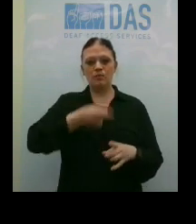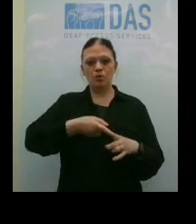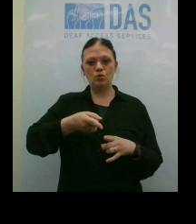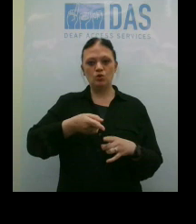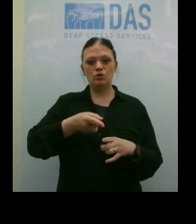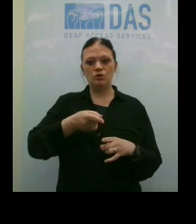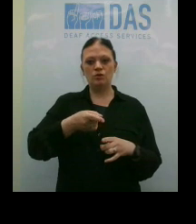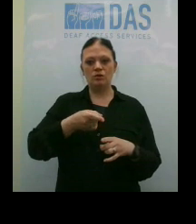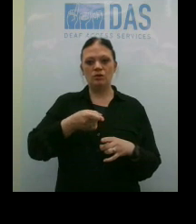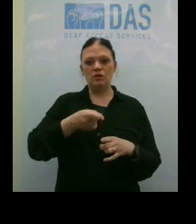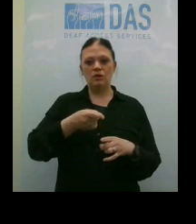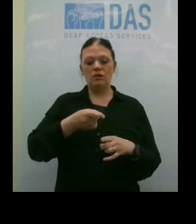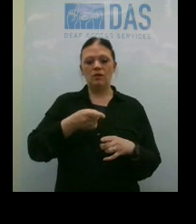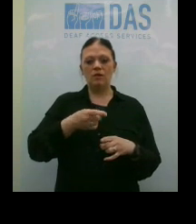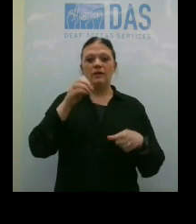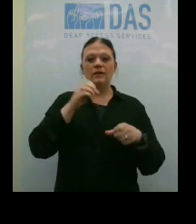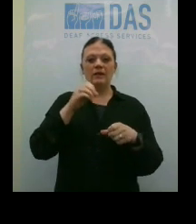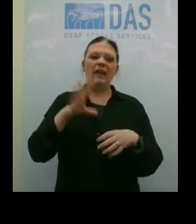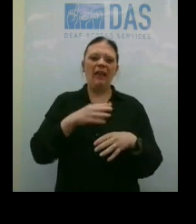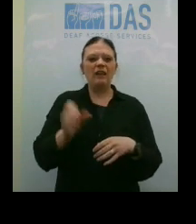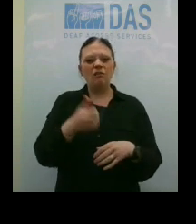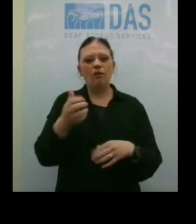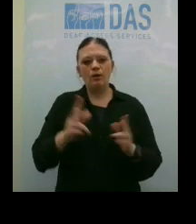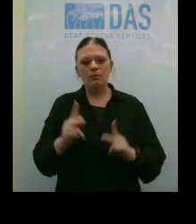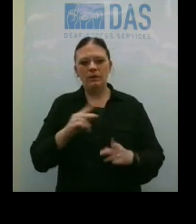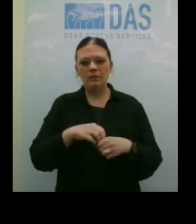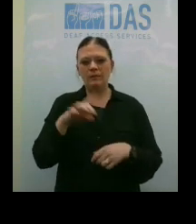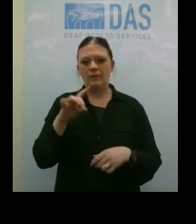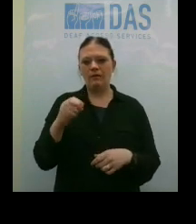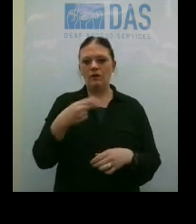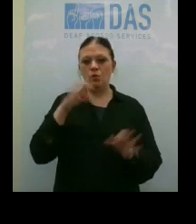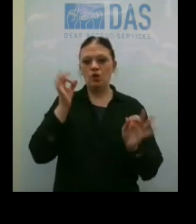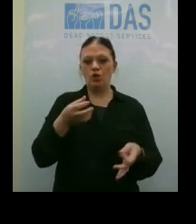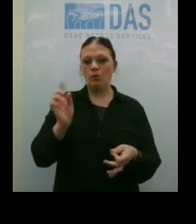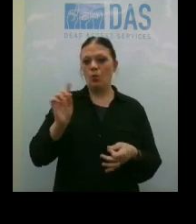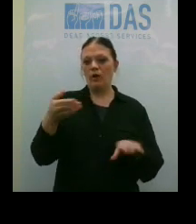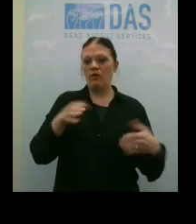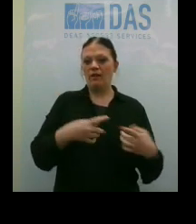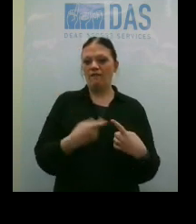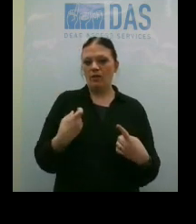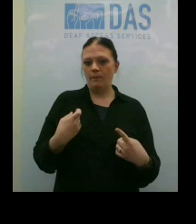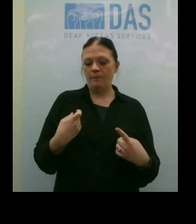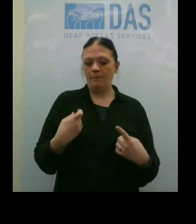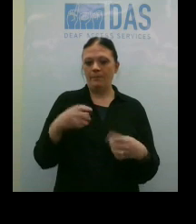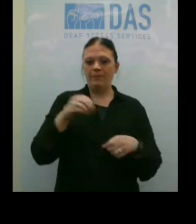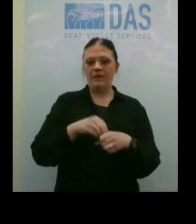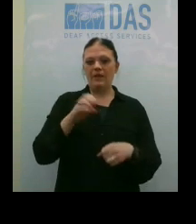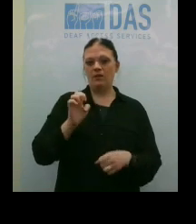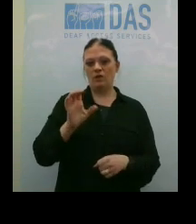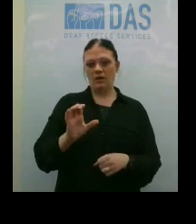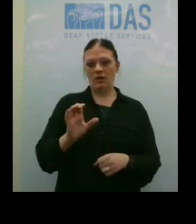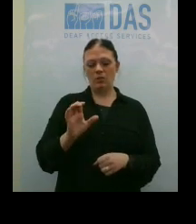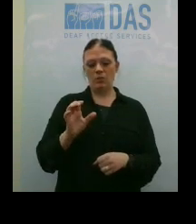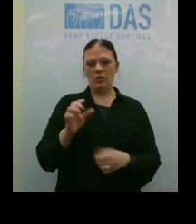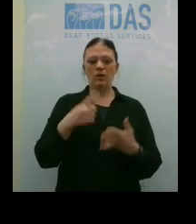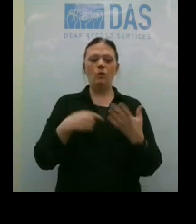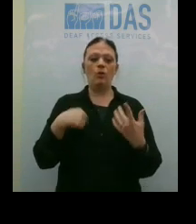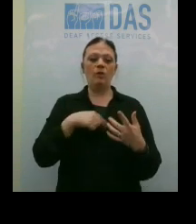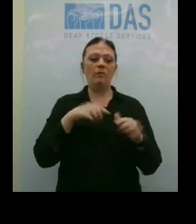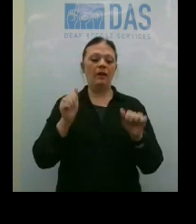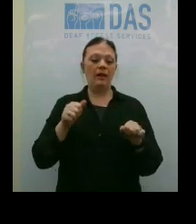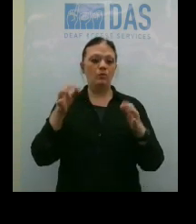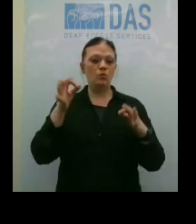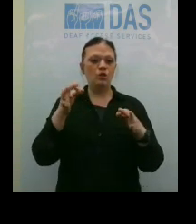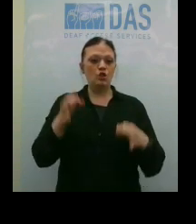and others in the Department of Health to try to determine where the deaths are coming from in Erie County. And what we've been able to